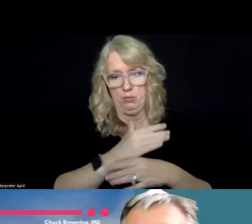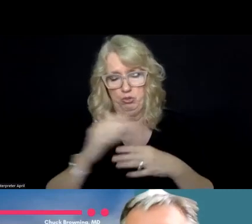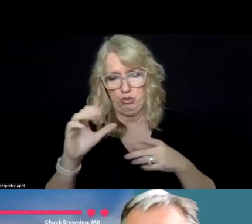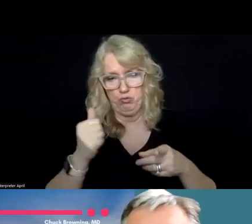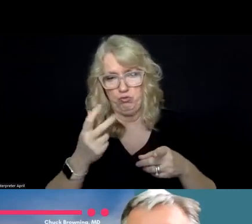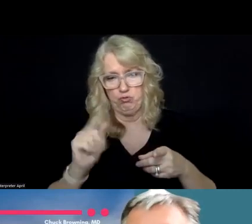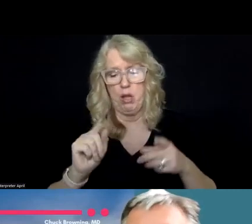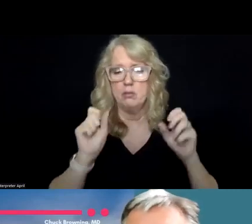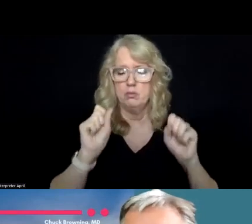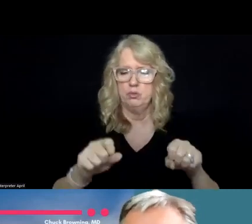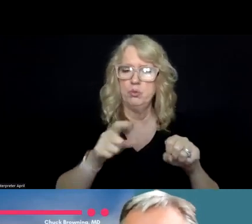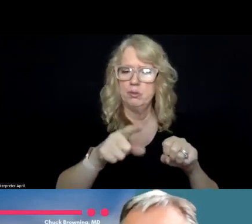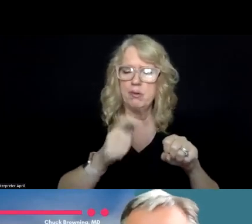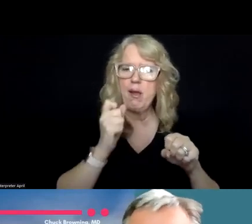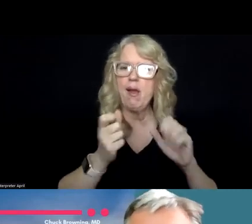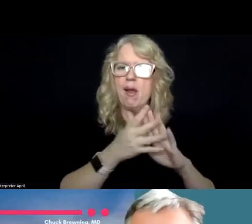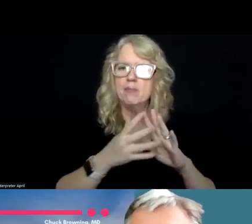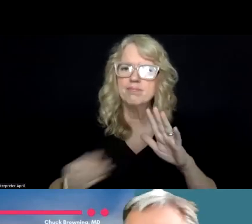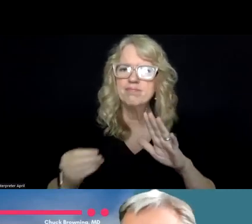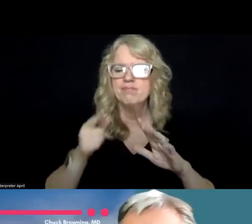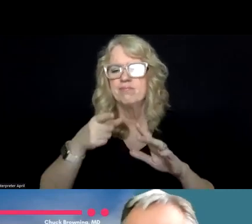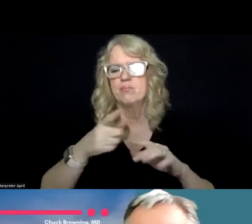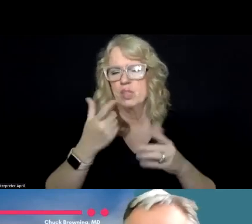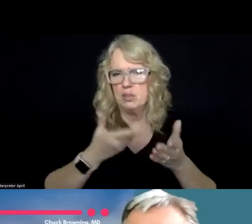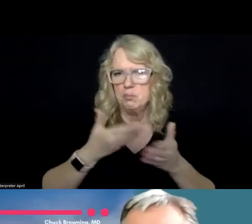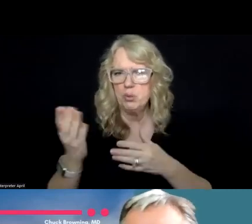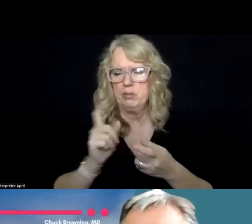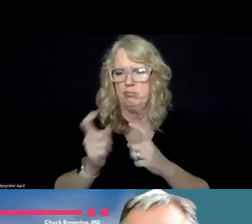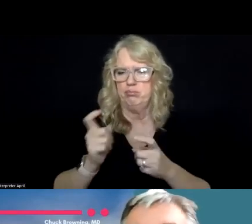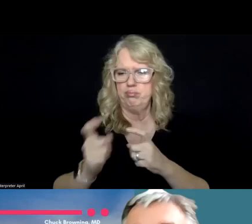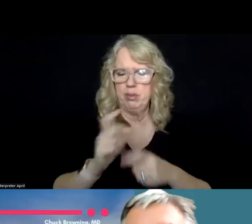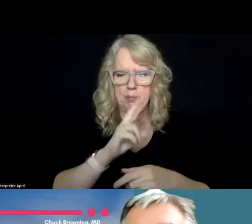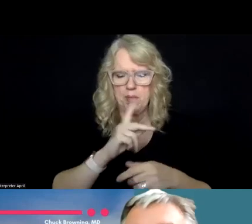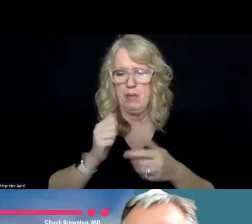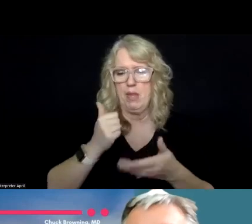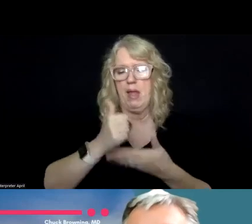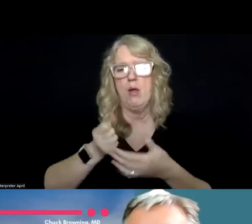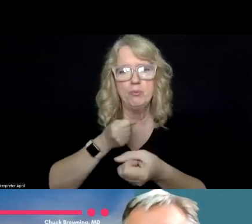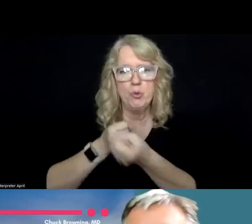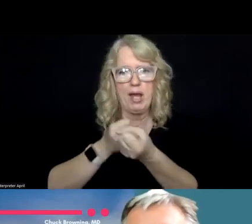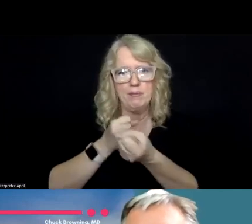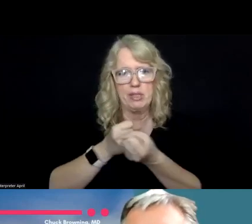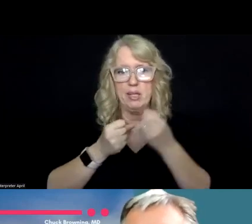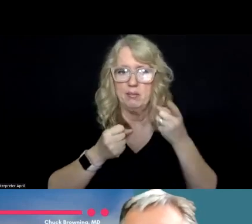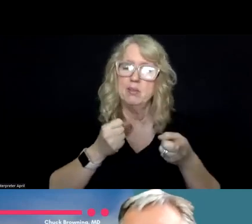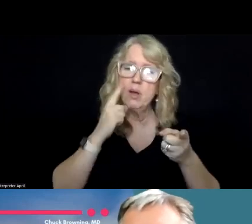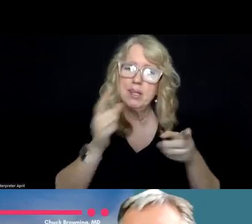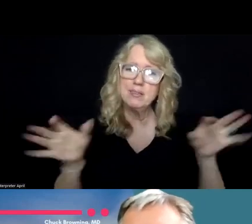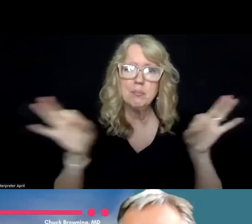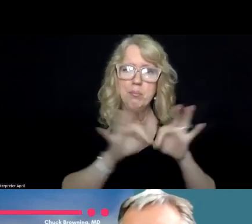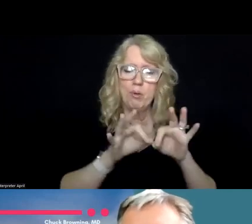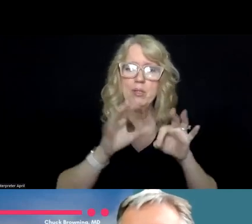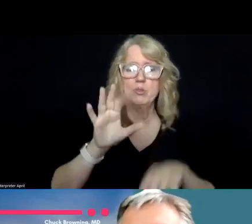where you can, there's a template to work on, you can take it, personalize it, send it in, and help advocate for this. It's an important guide so